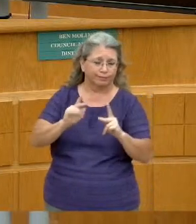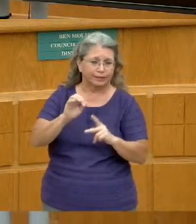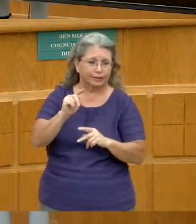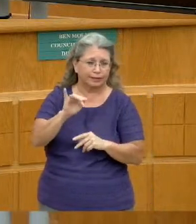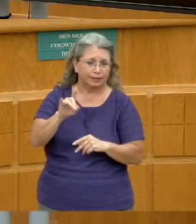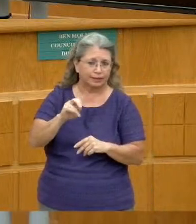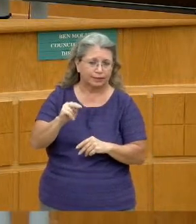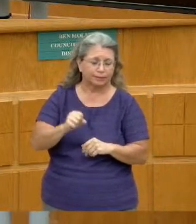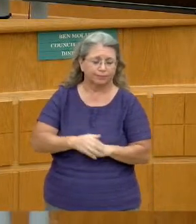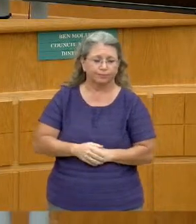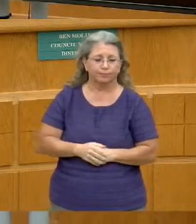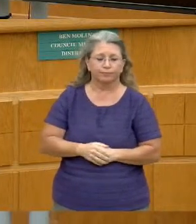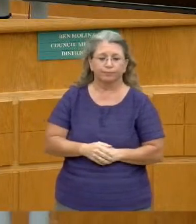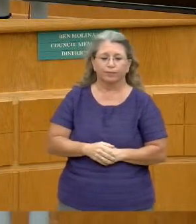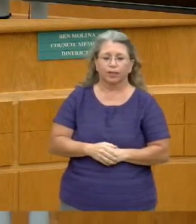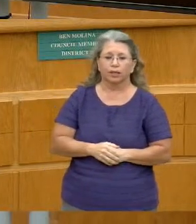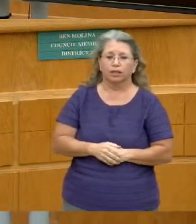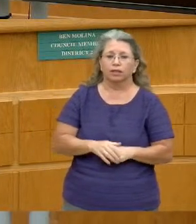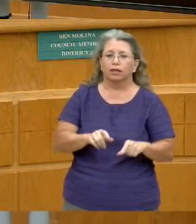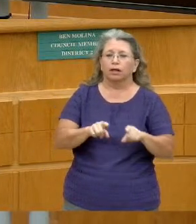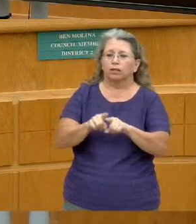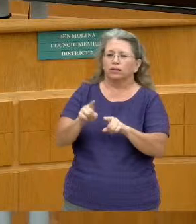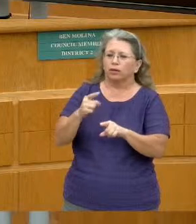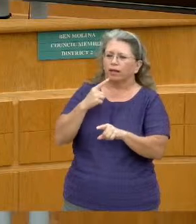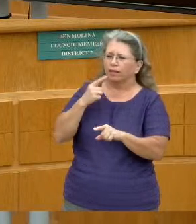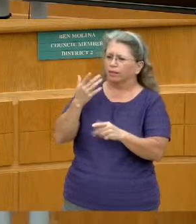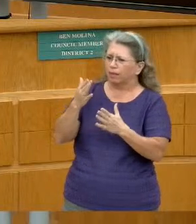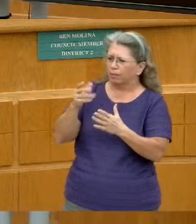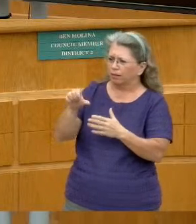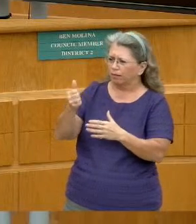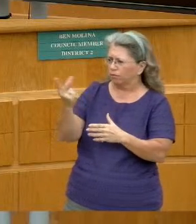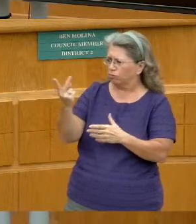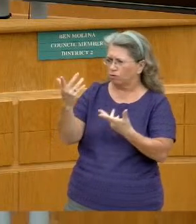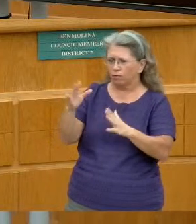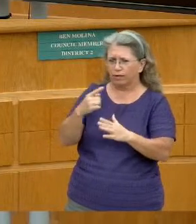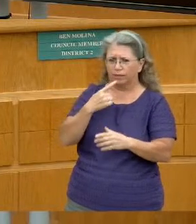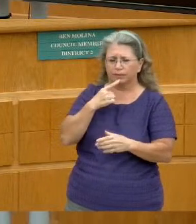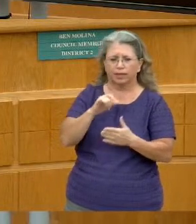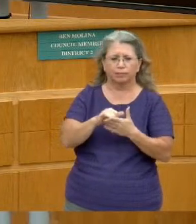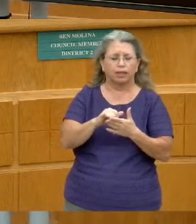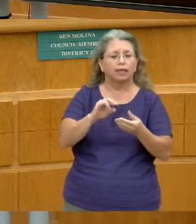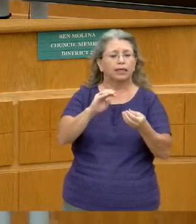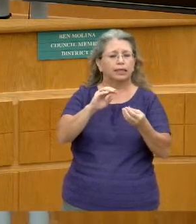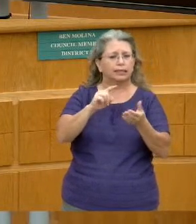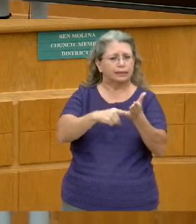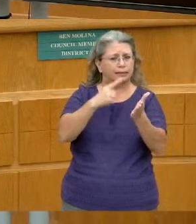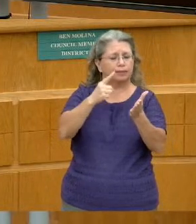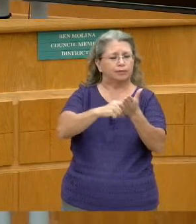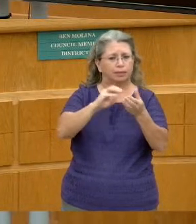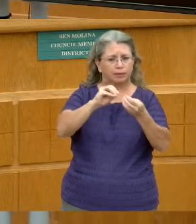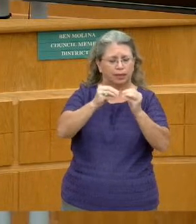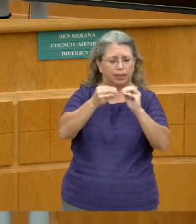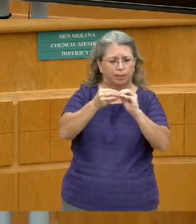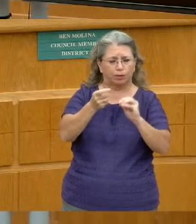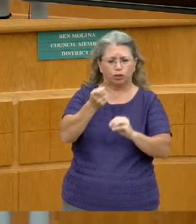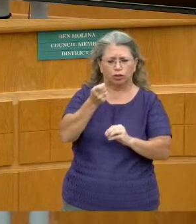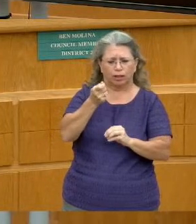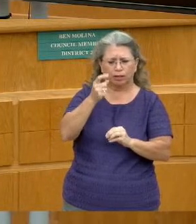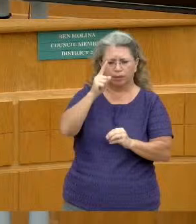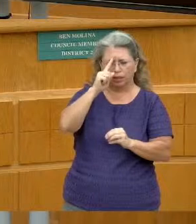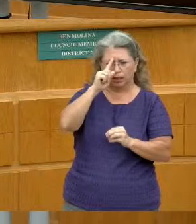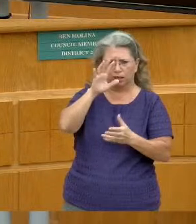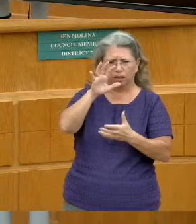Peter or maybe the judge stated it, but sometimes the numbers are a little confusing in